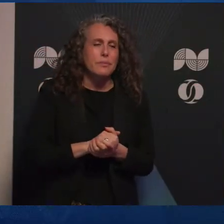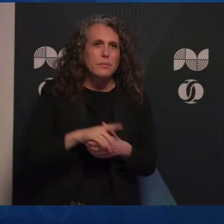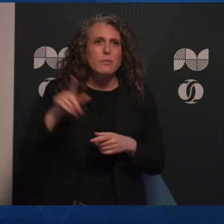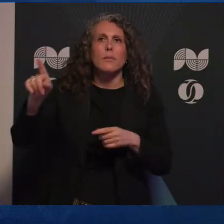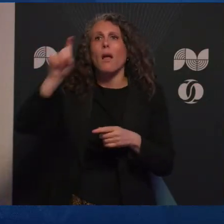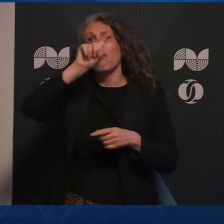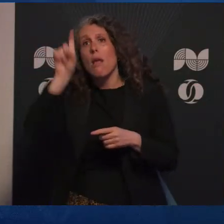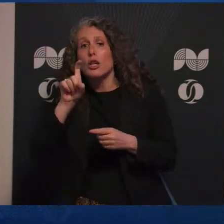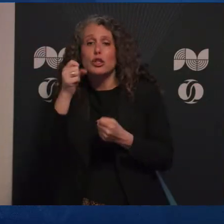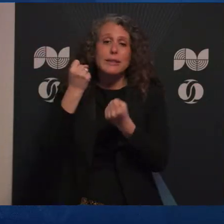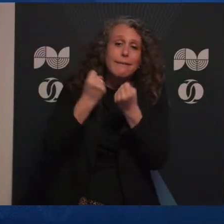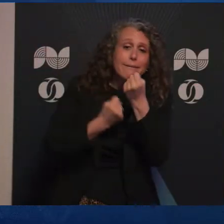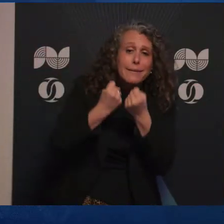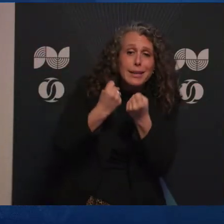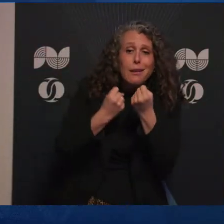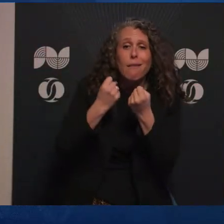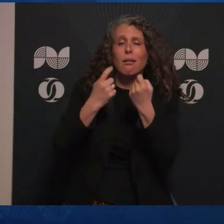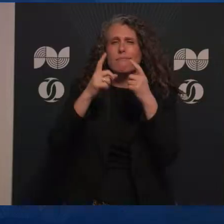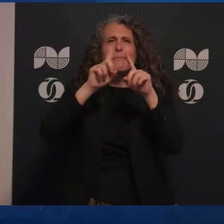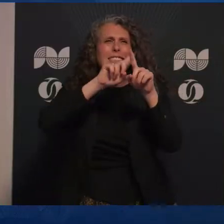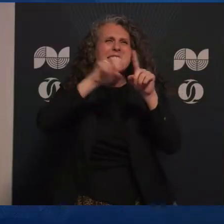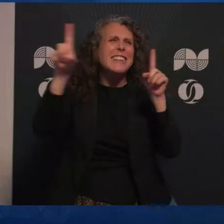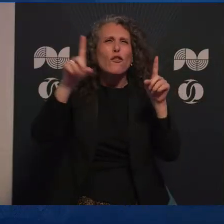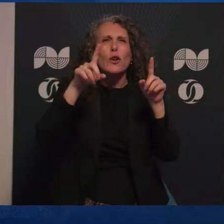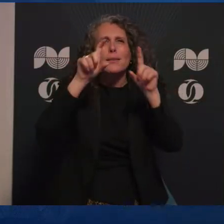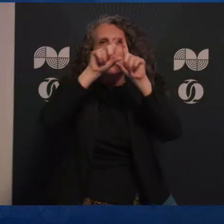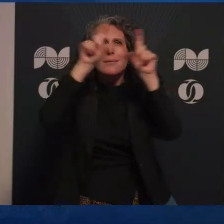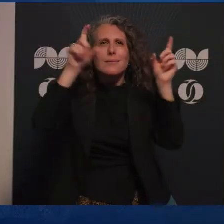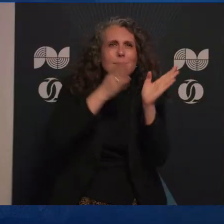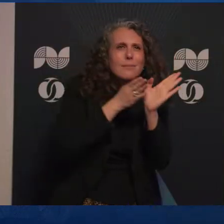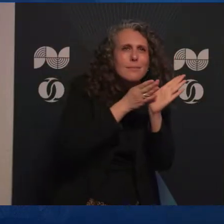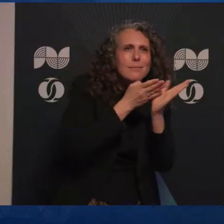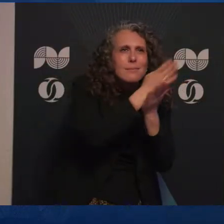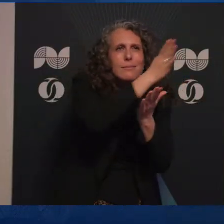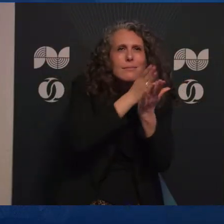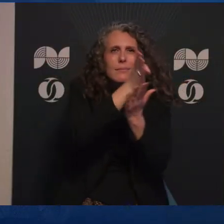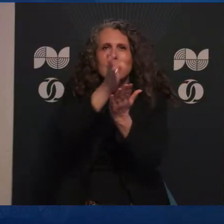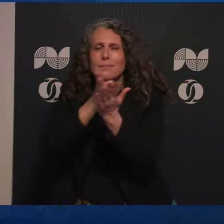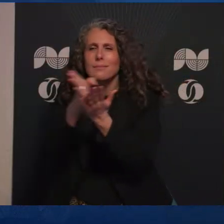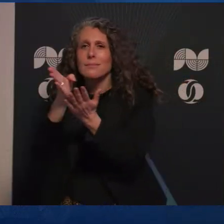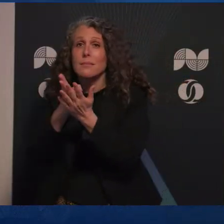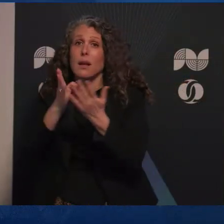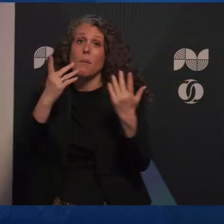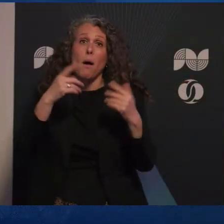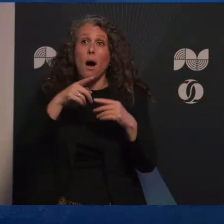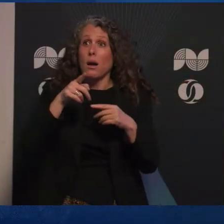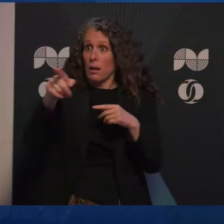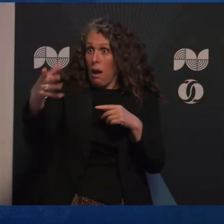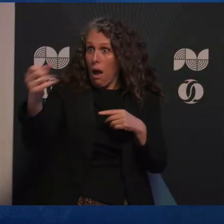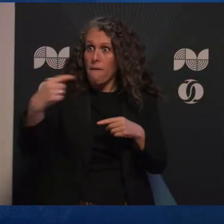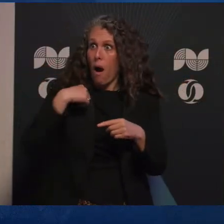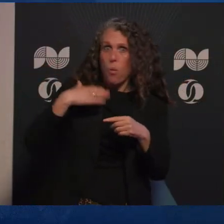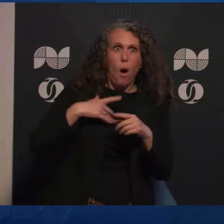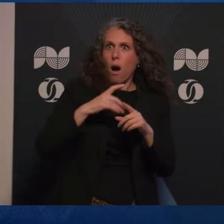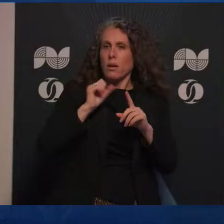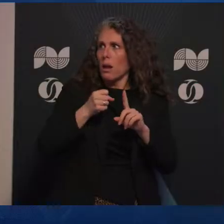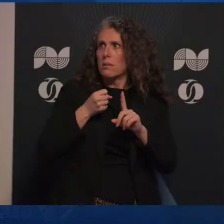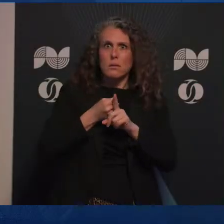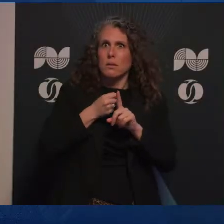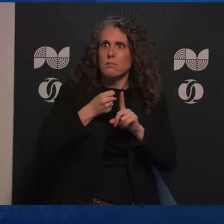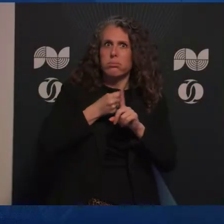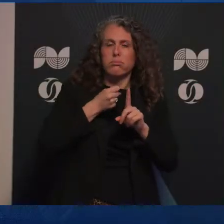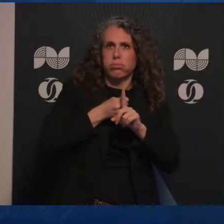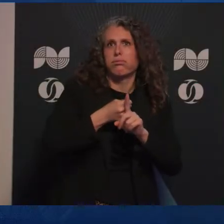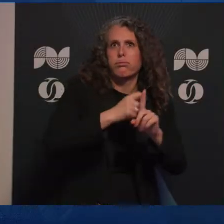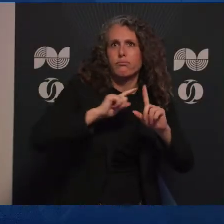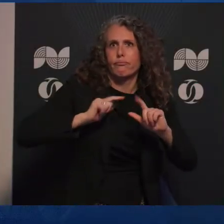and other sectors. And the danger with that is that there may be a domino effect. If everybody starts promoting